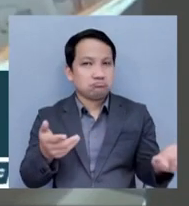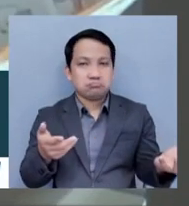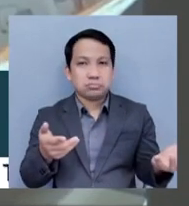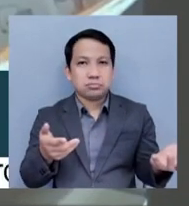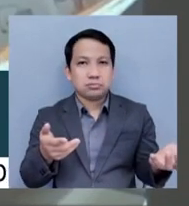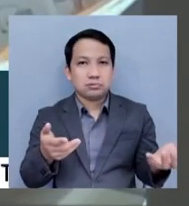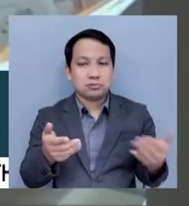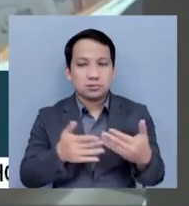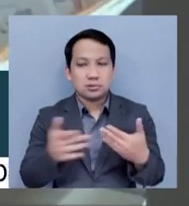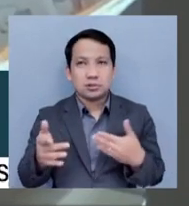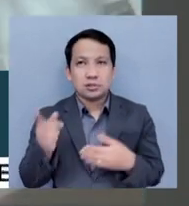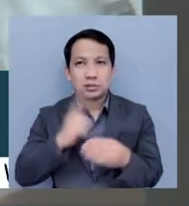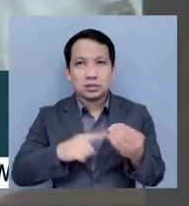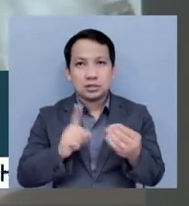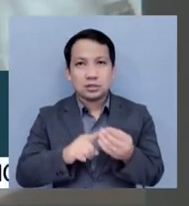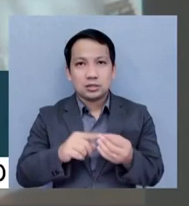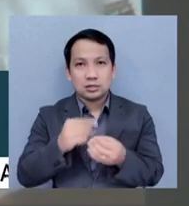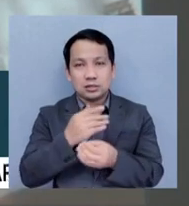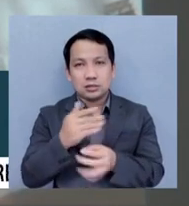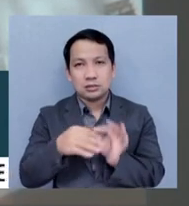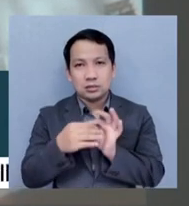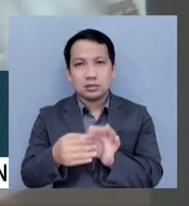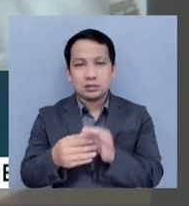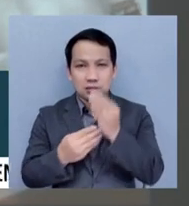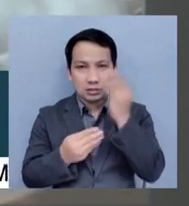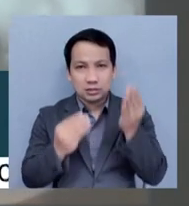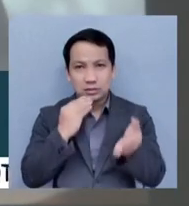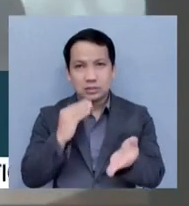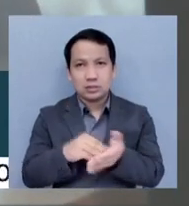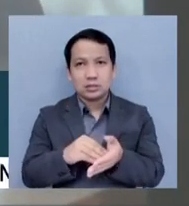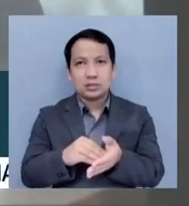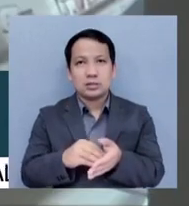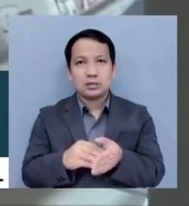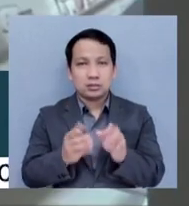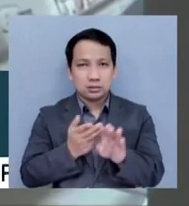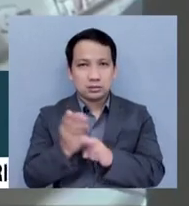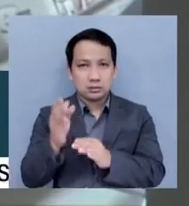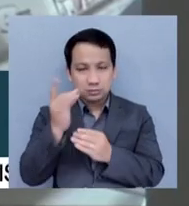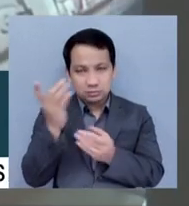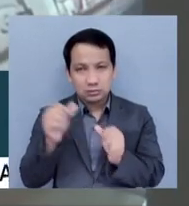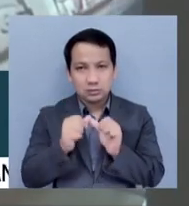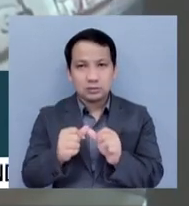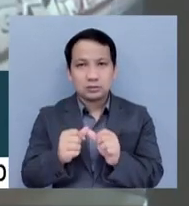walang, ang nangyari sa yung controversy,